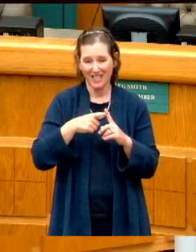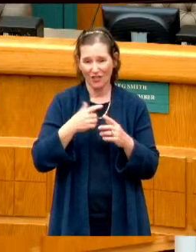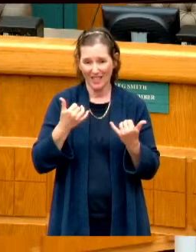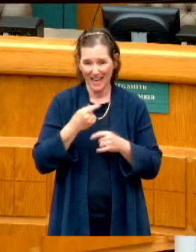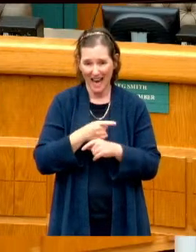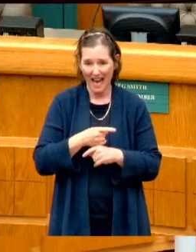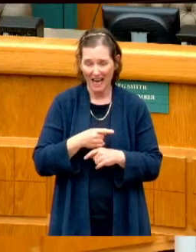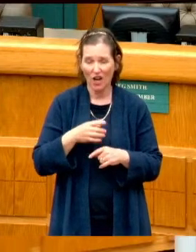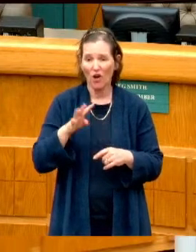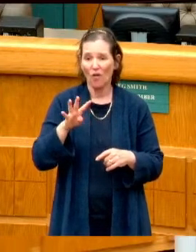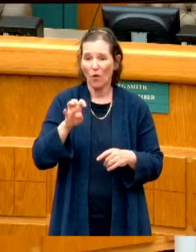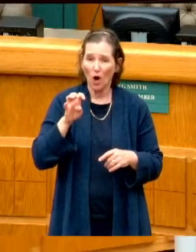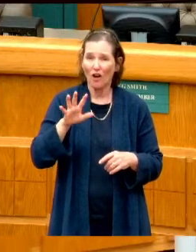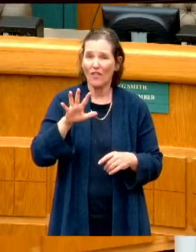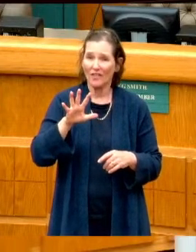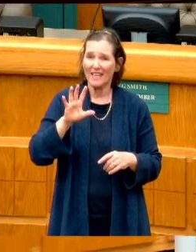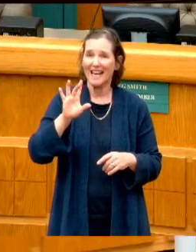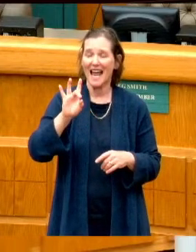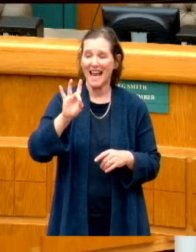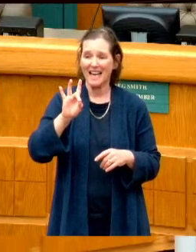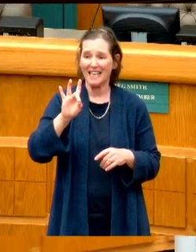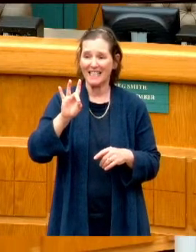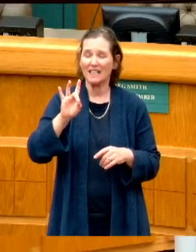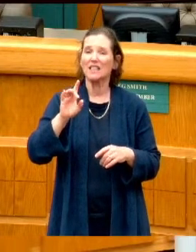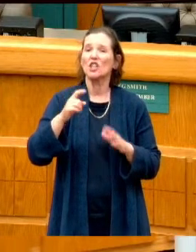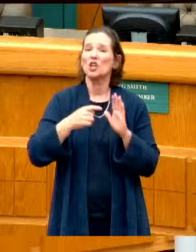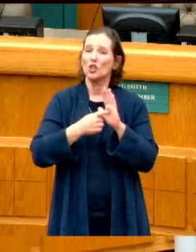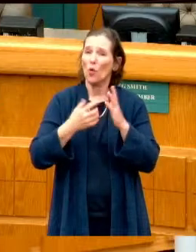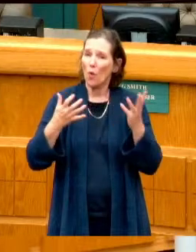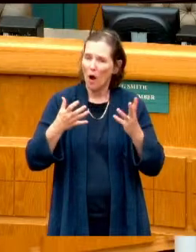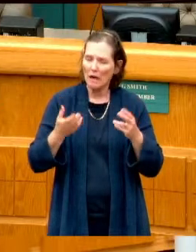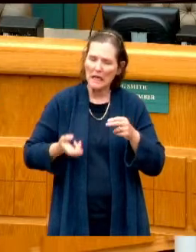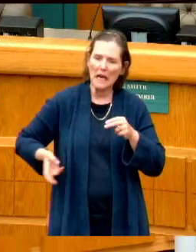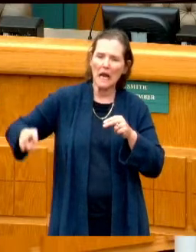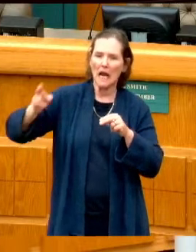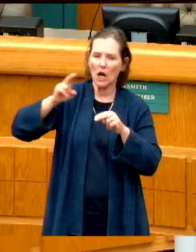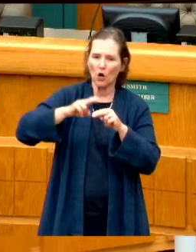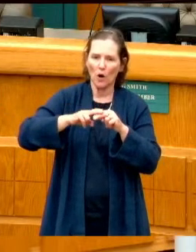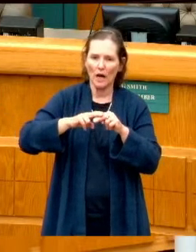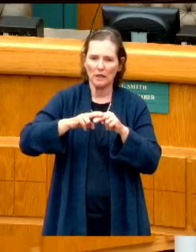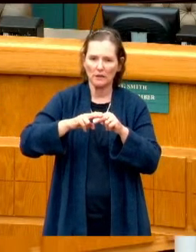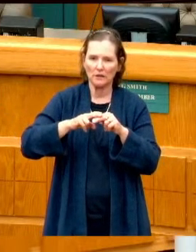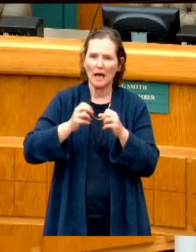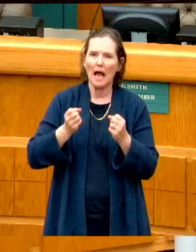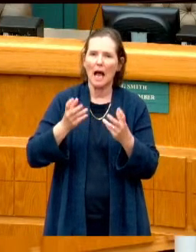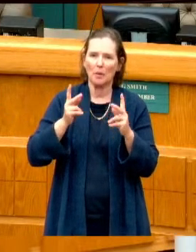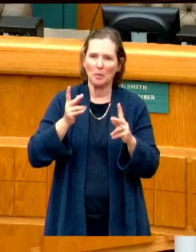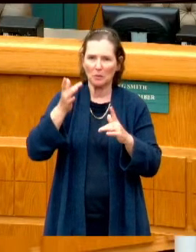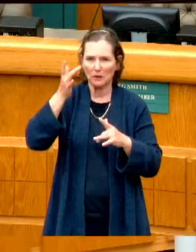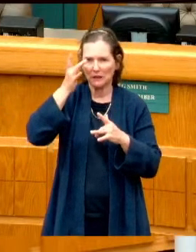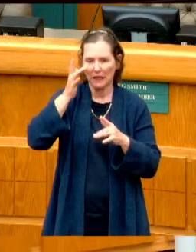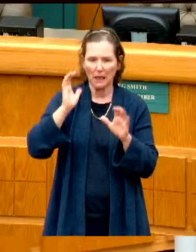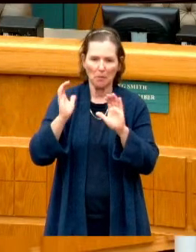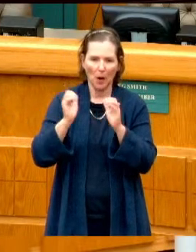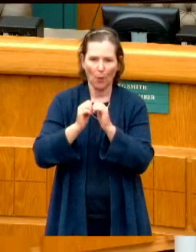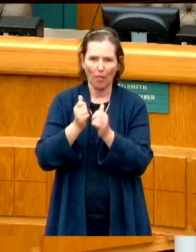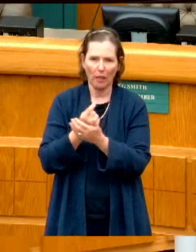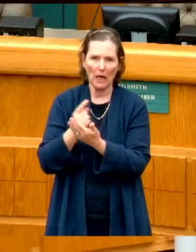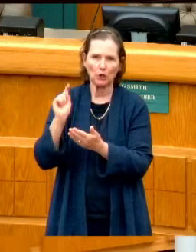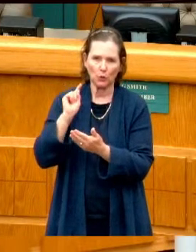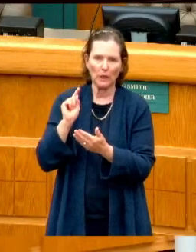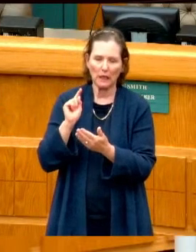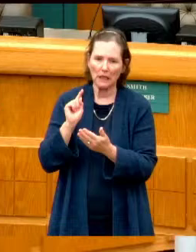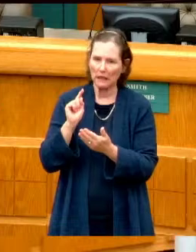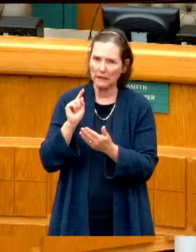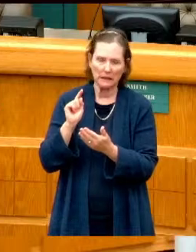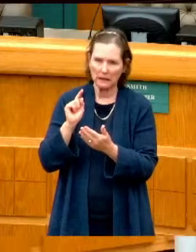COVID-19 cases, which shows an increase in our COVID-19 cases from last week to this week. So again, that's a trend